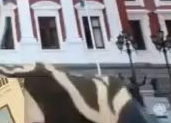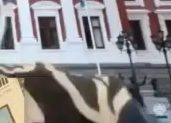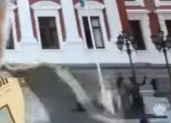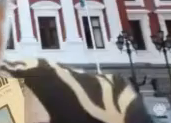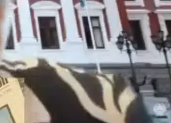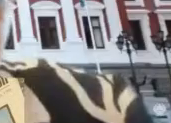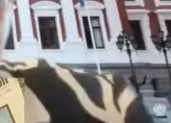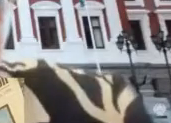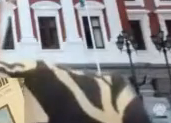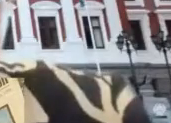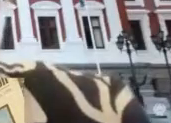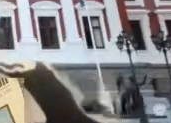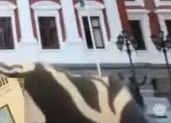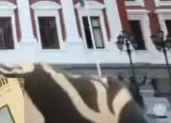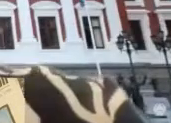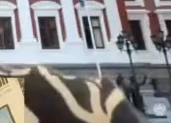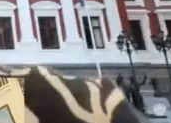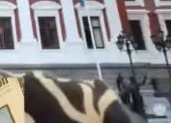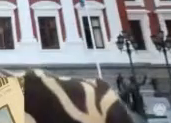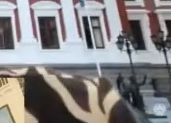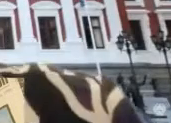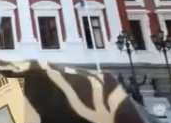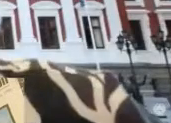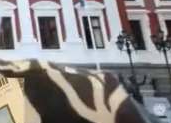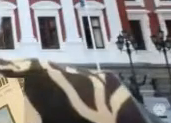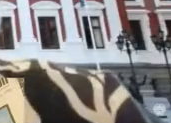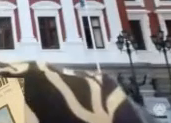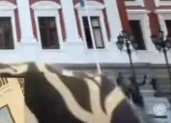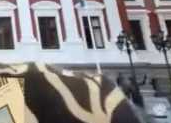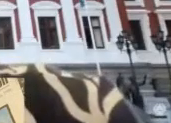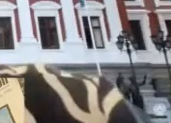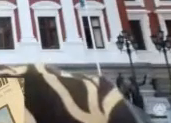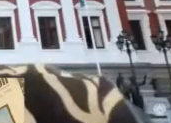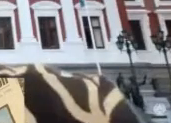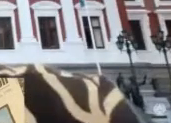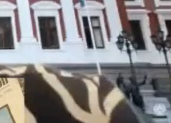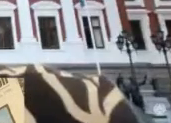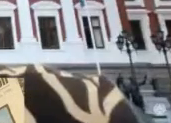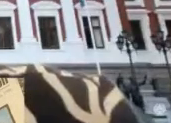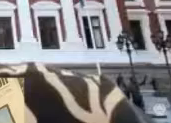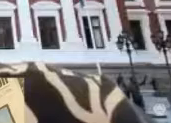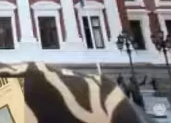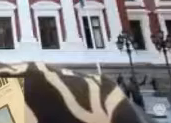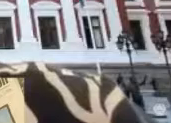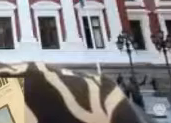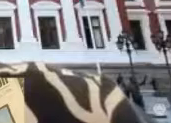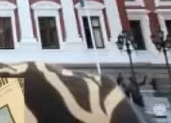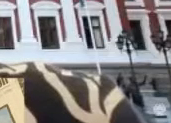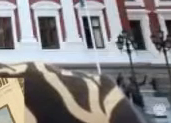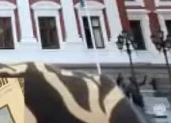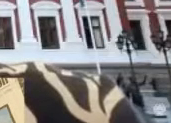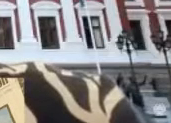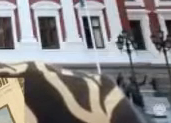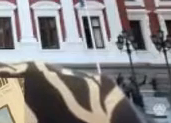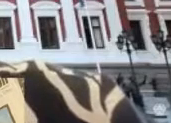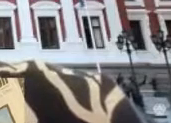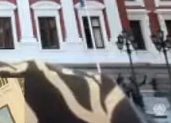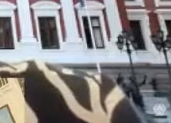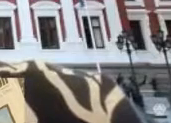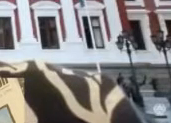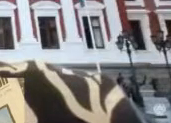Thank you, Chair. Minister, the department plays a pivotal role in enhancing the well-being of individuals and families amid